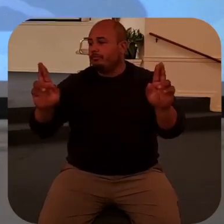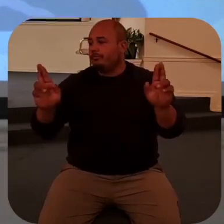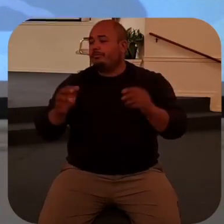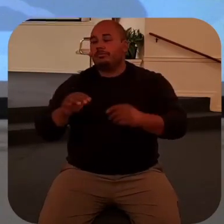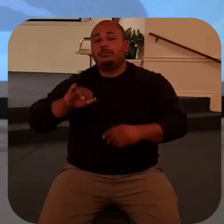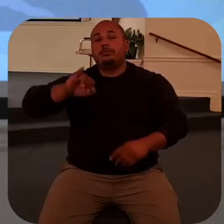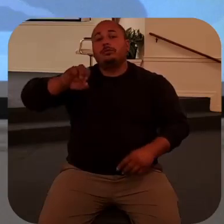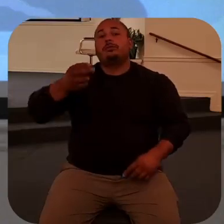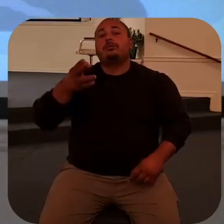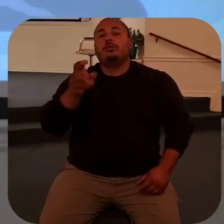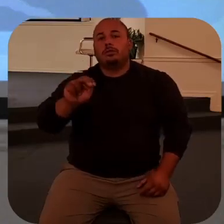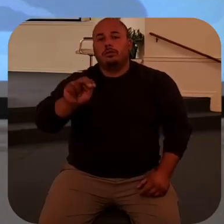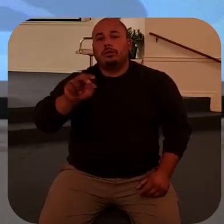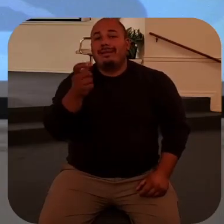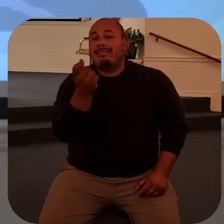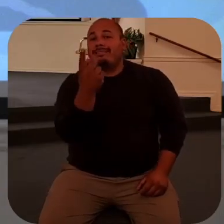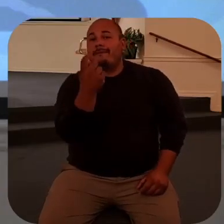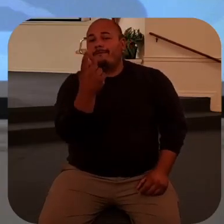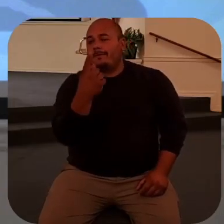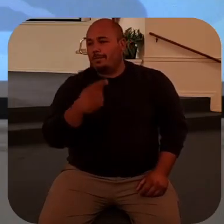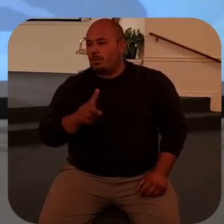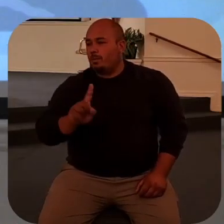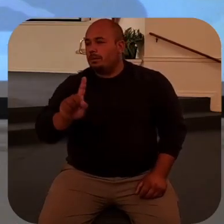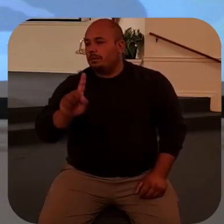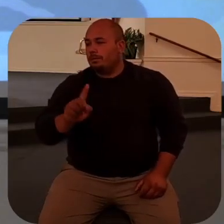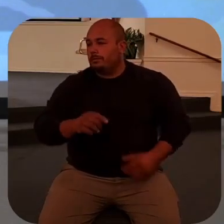John chapter 11, verse 1.